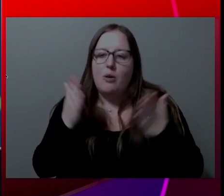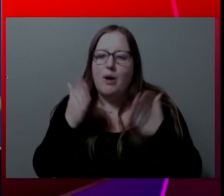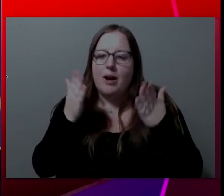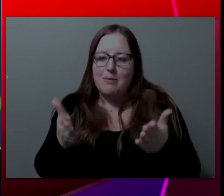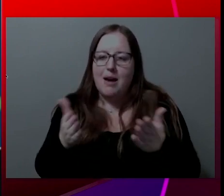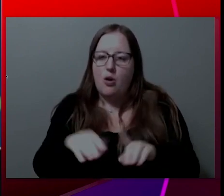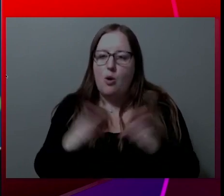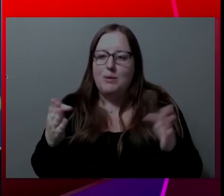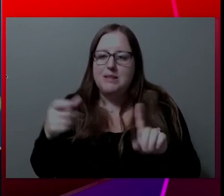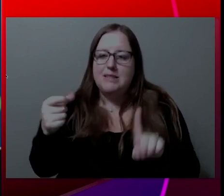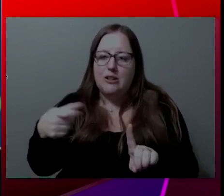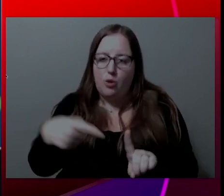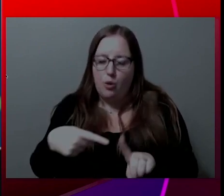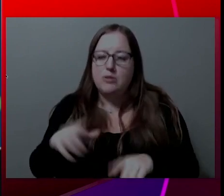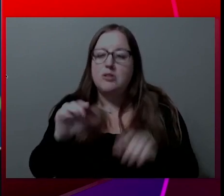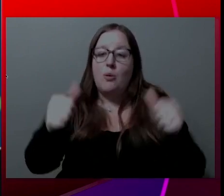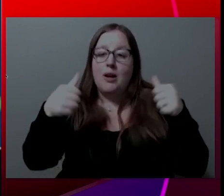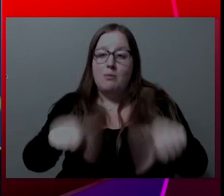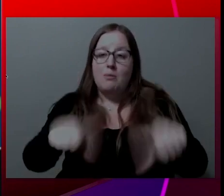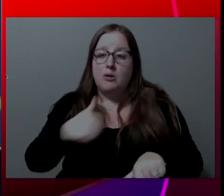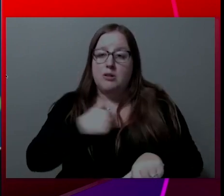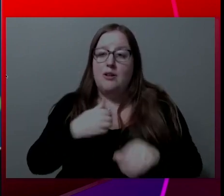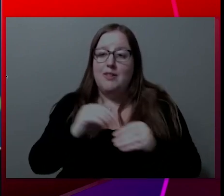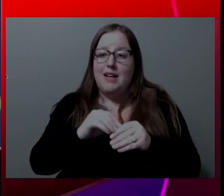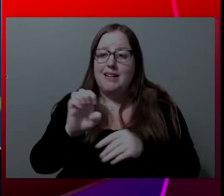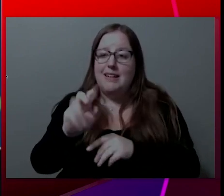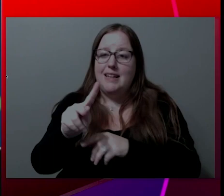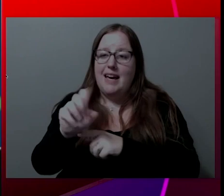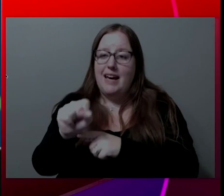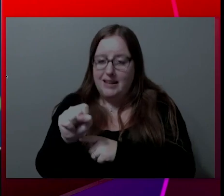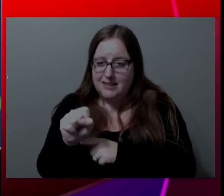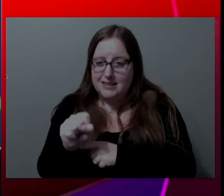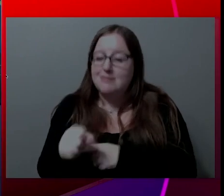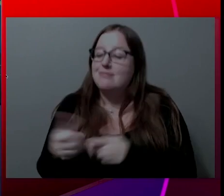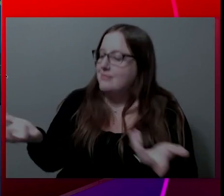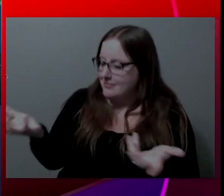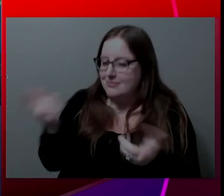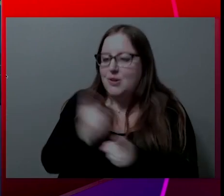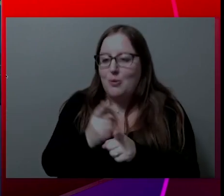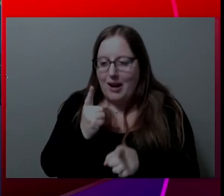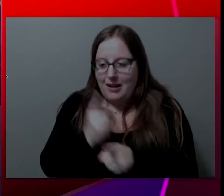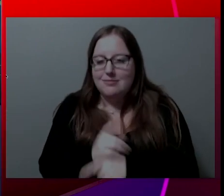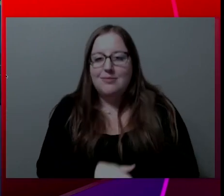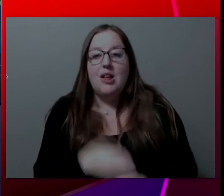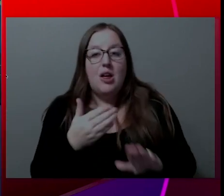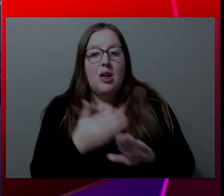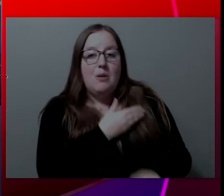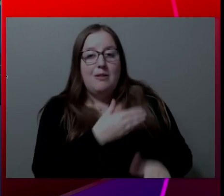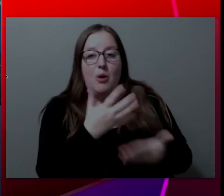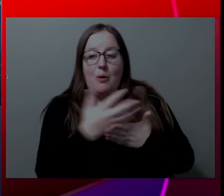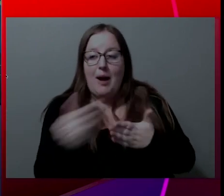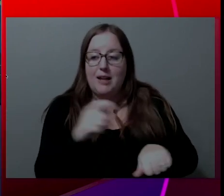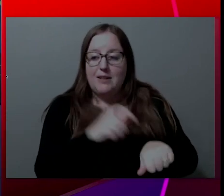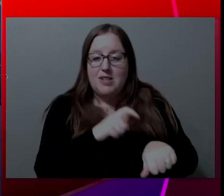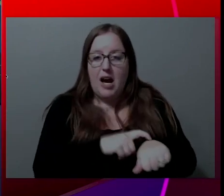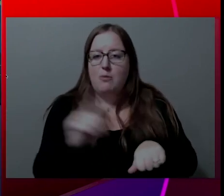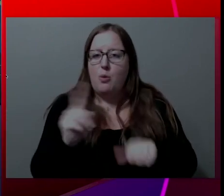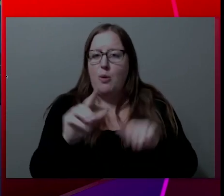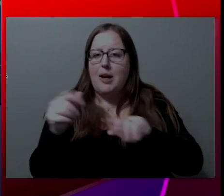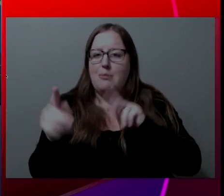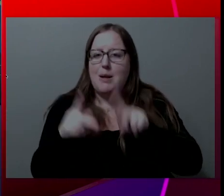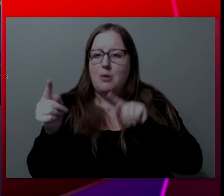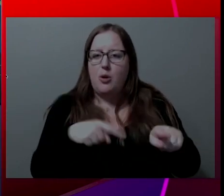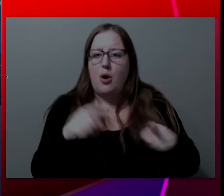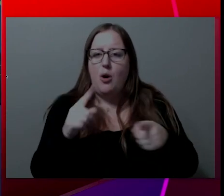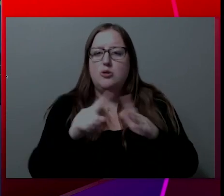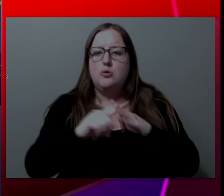that we can host it ourselves in EKS. Yeah. So before we run out of time, where do folks go to get started with this?